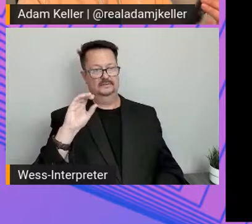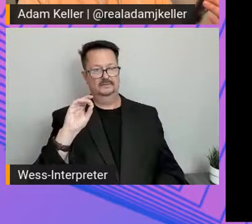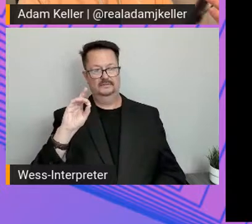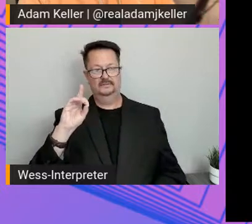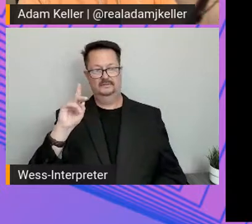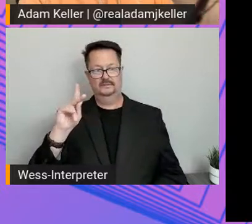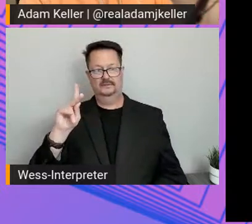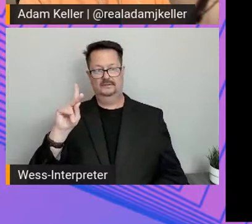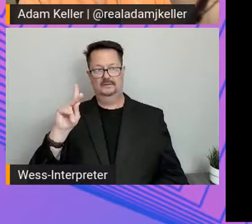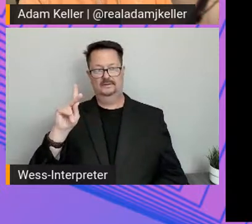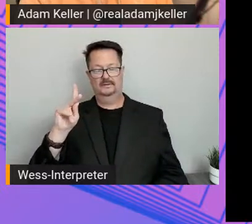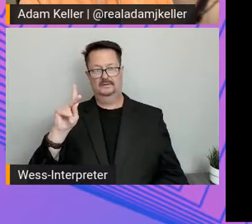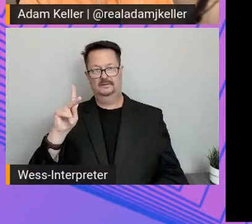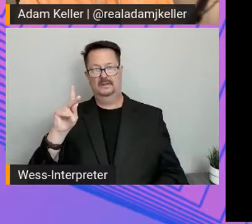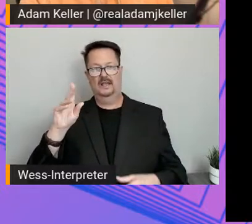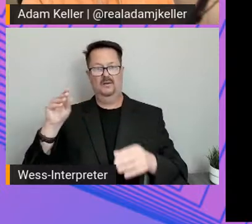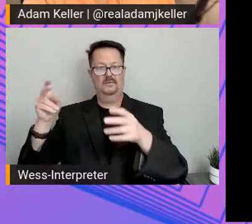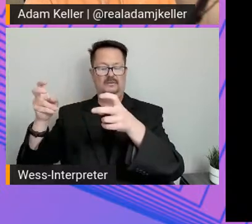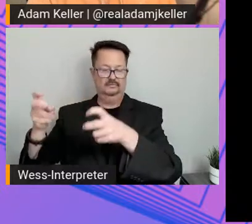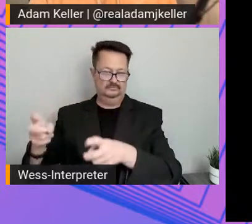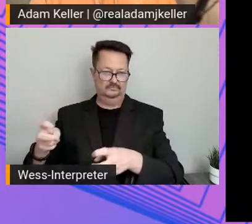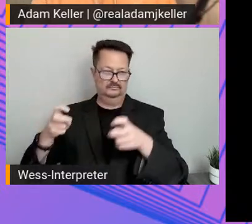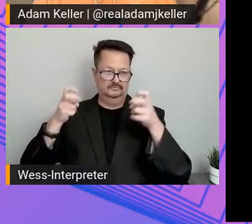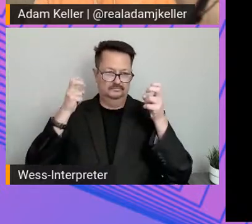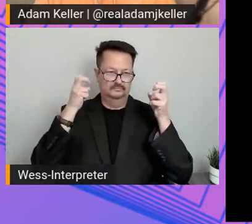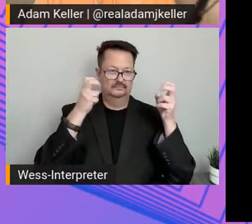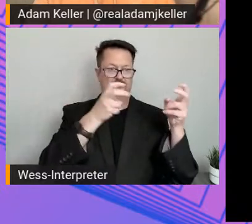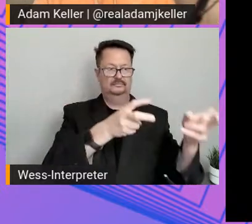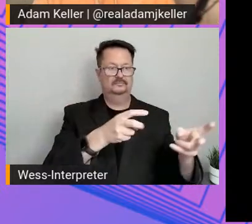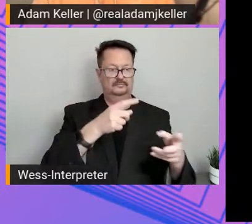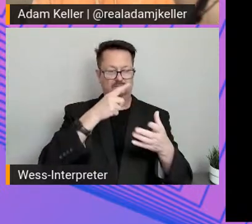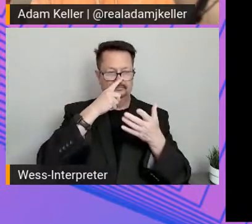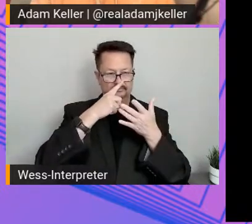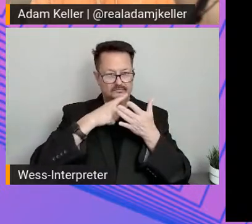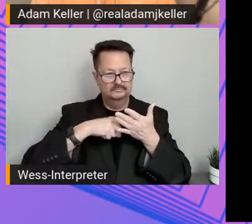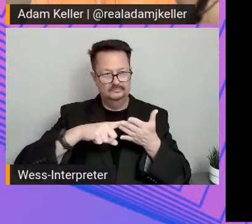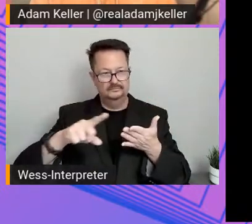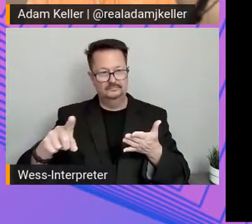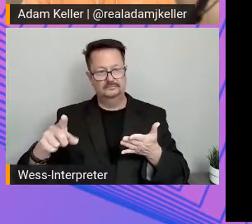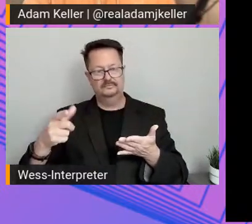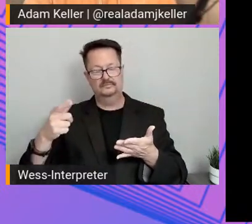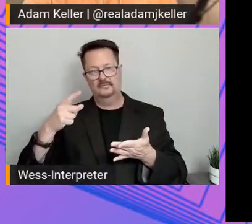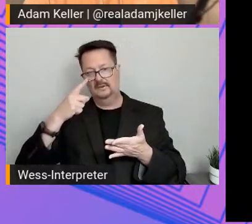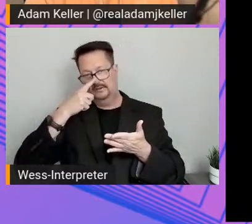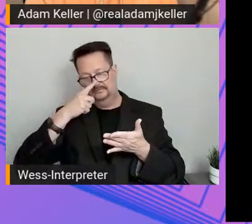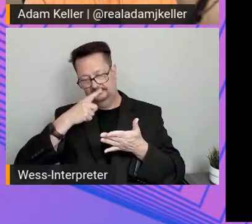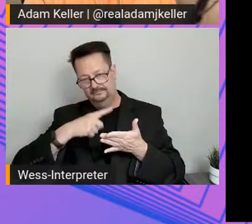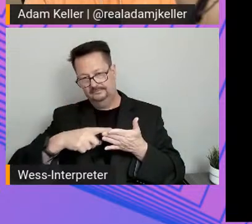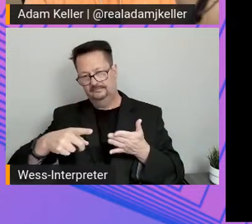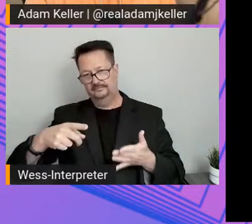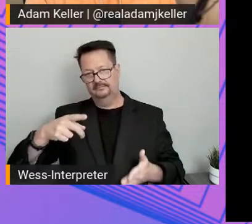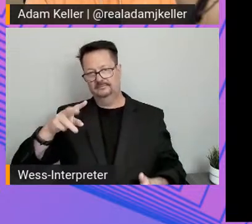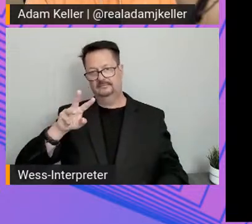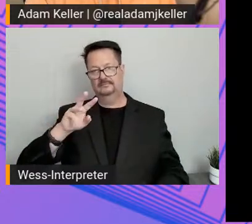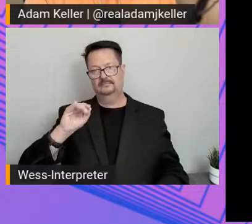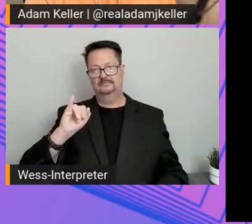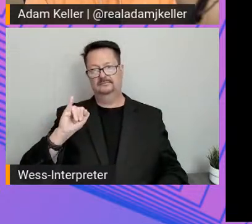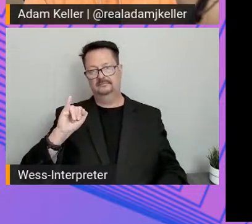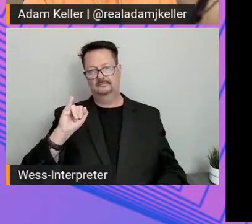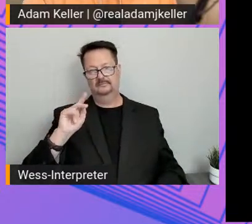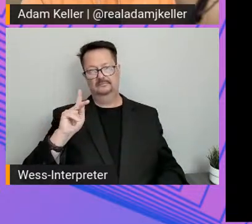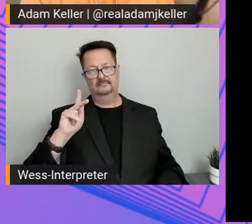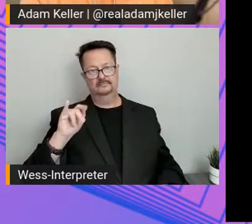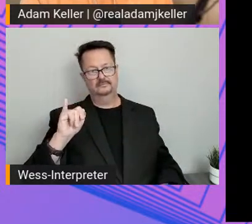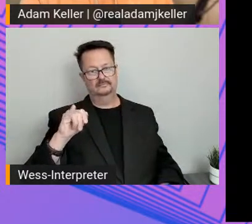going to query this endpoint. I'm going to look for, I want to query Wikipedia to get info on, Los Angeles as my